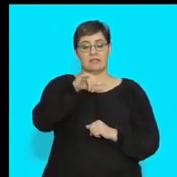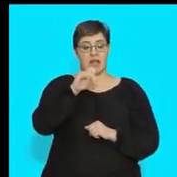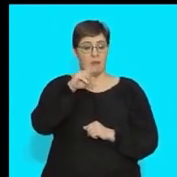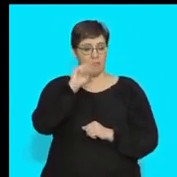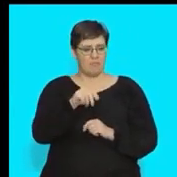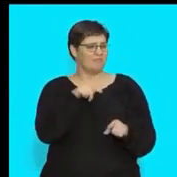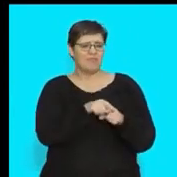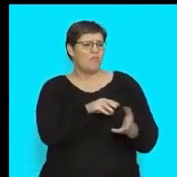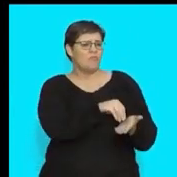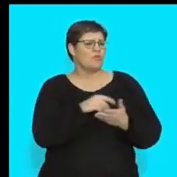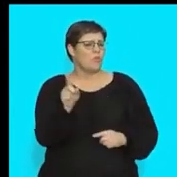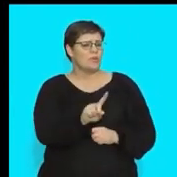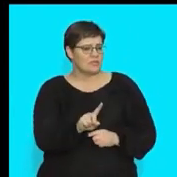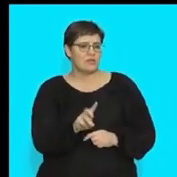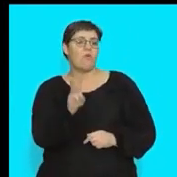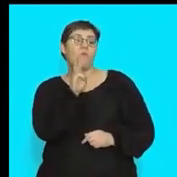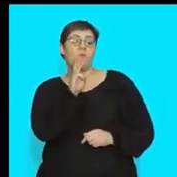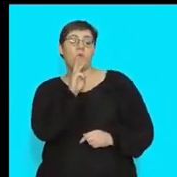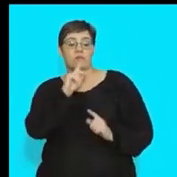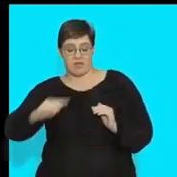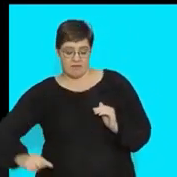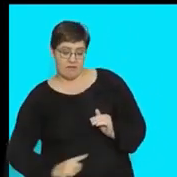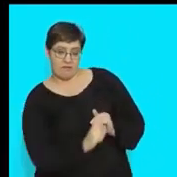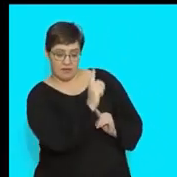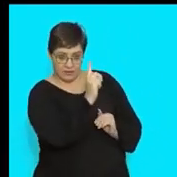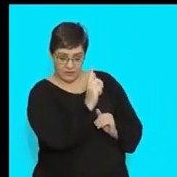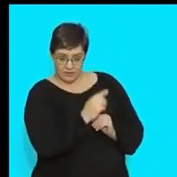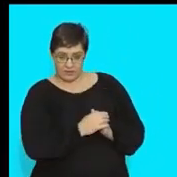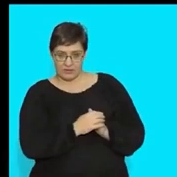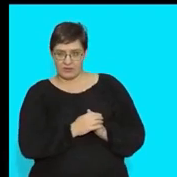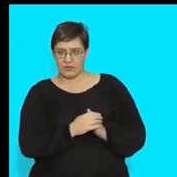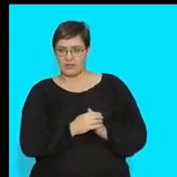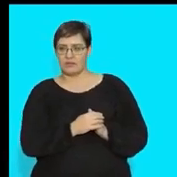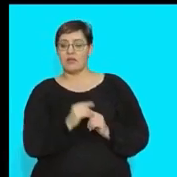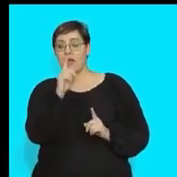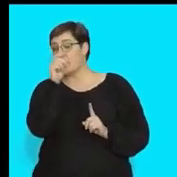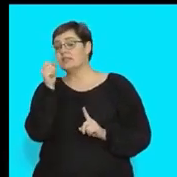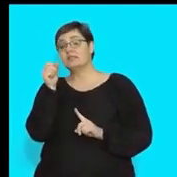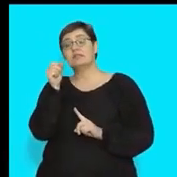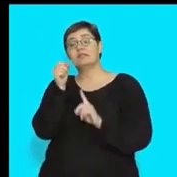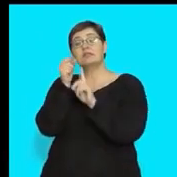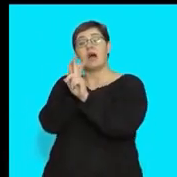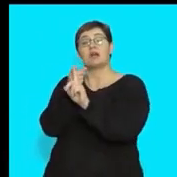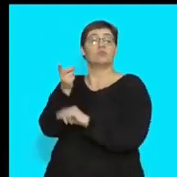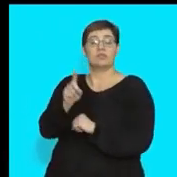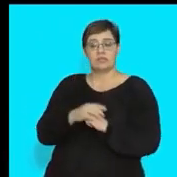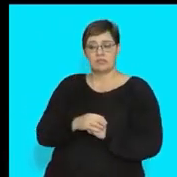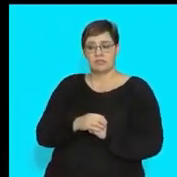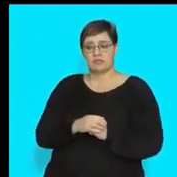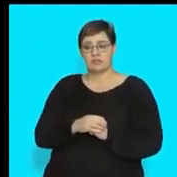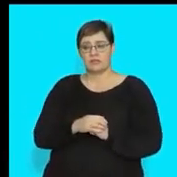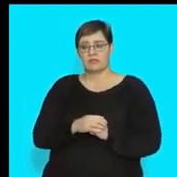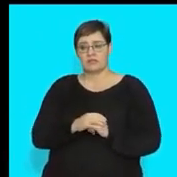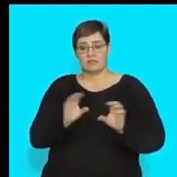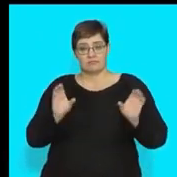going to bring in? Xylem is going to bring in water. And its target is going to be all of